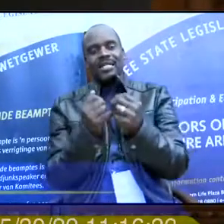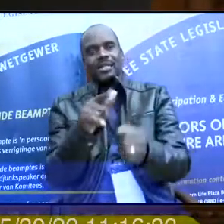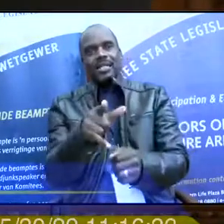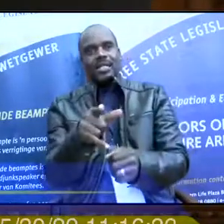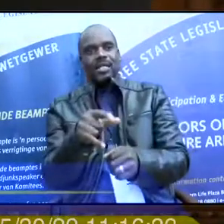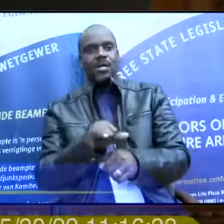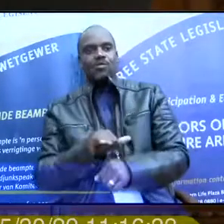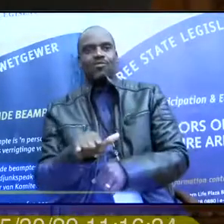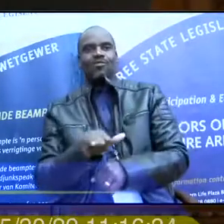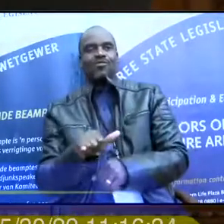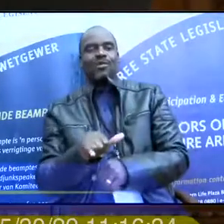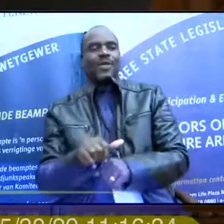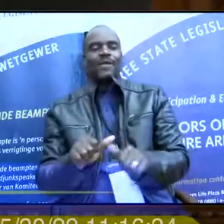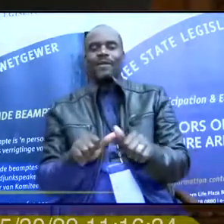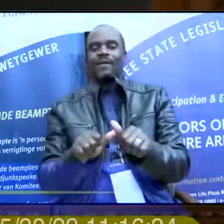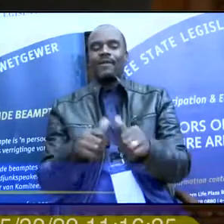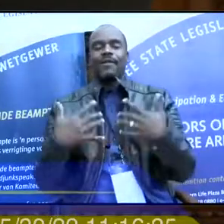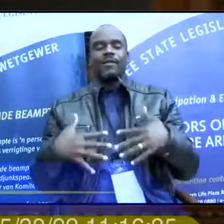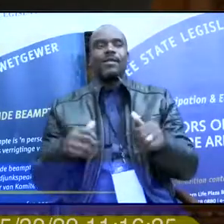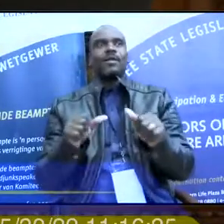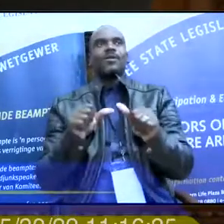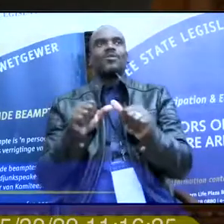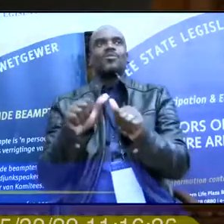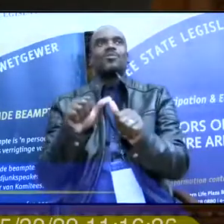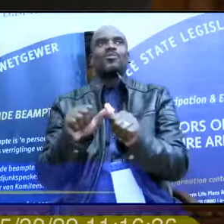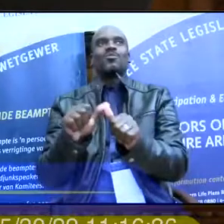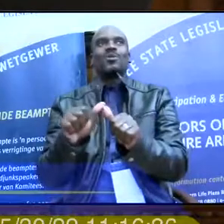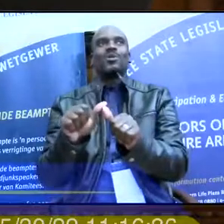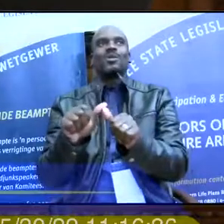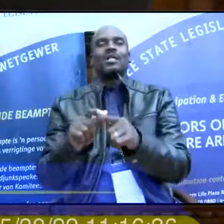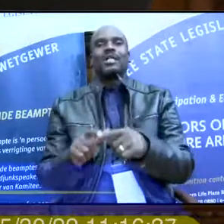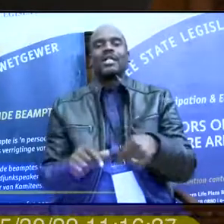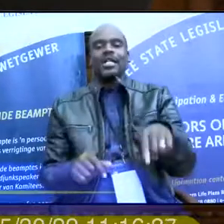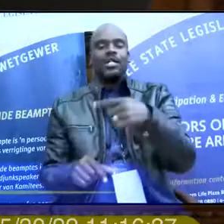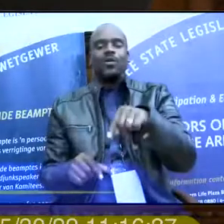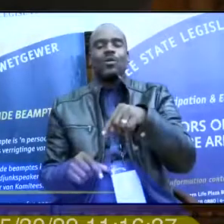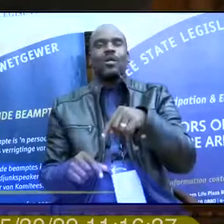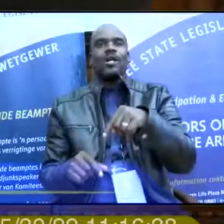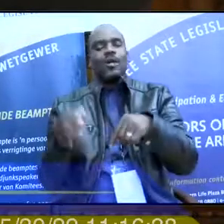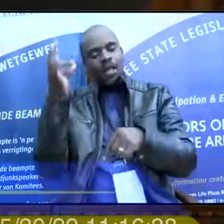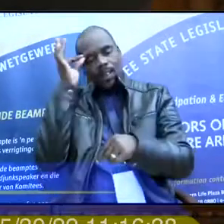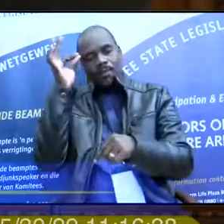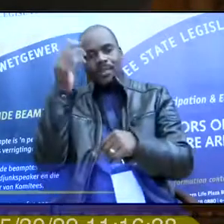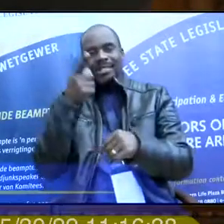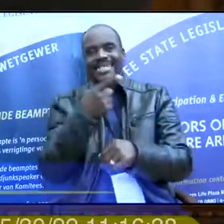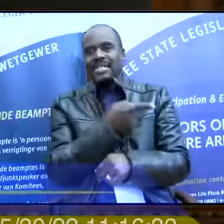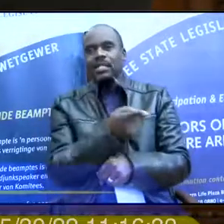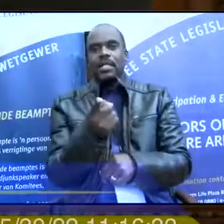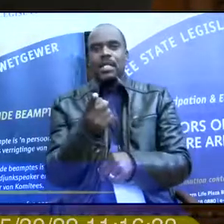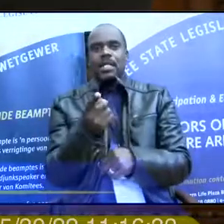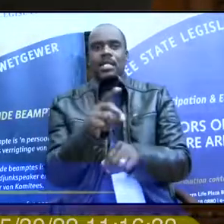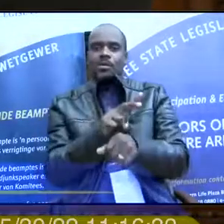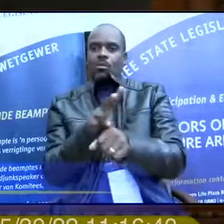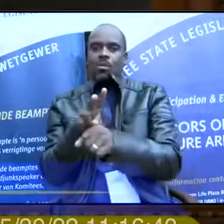recorded by stats sa within the generic sectoral and economic indices